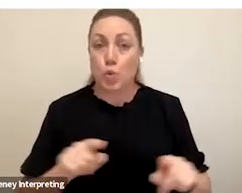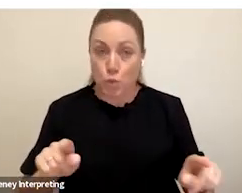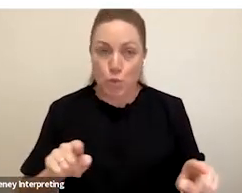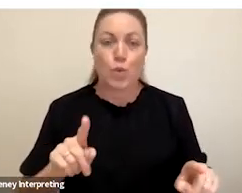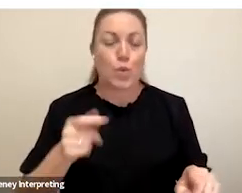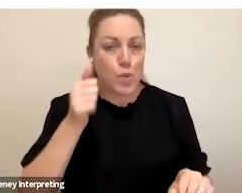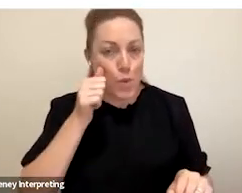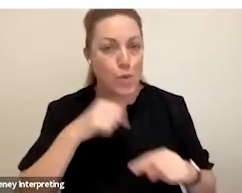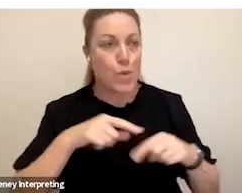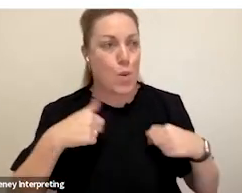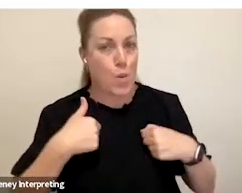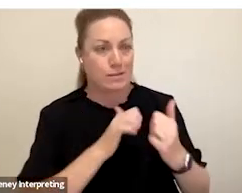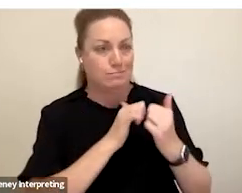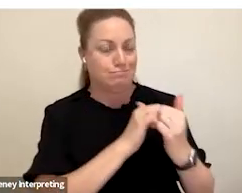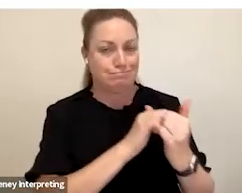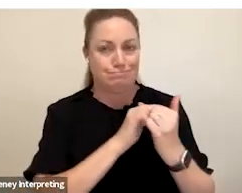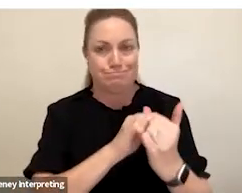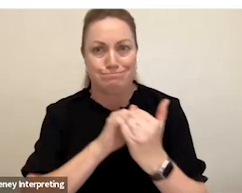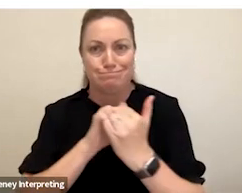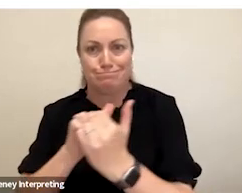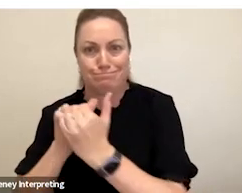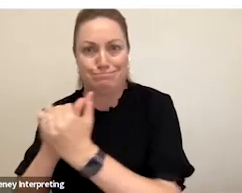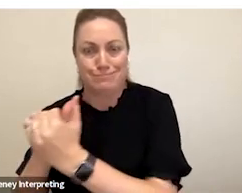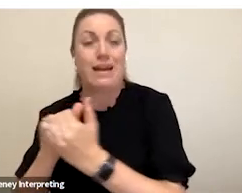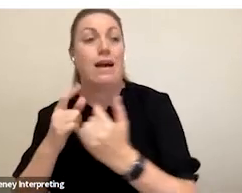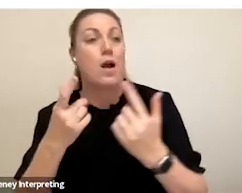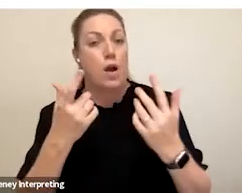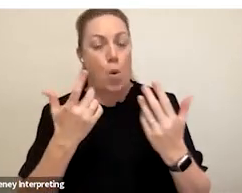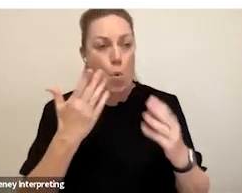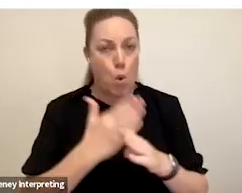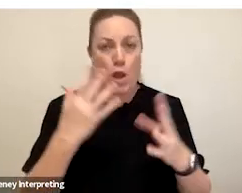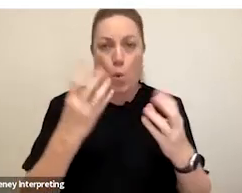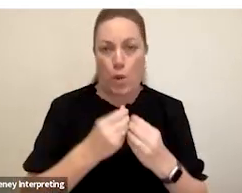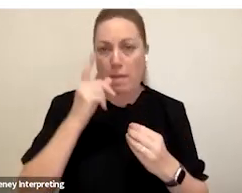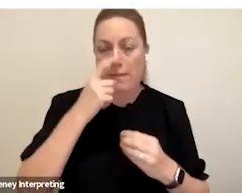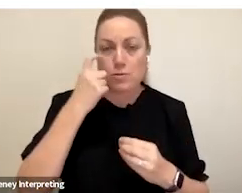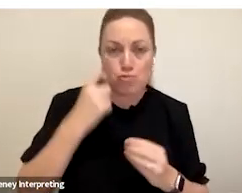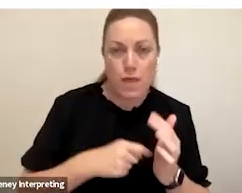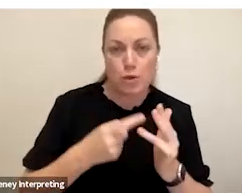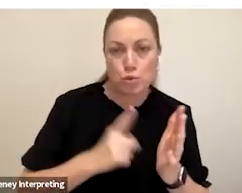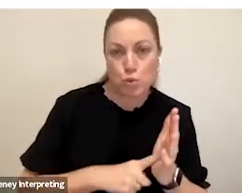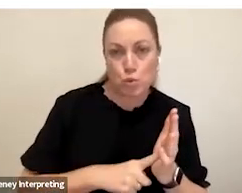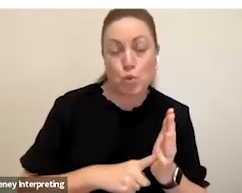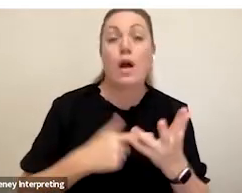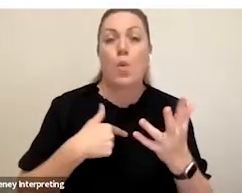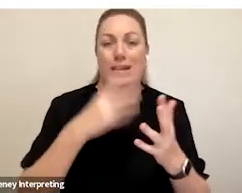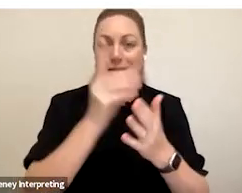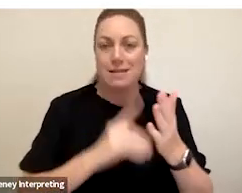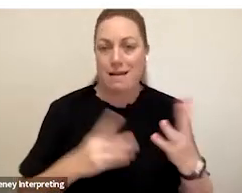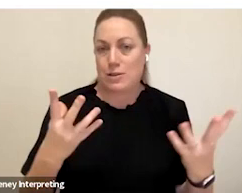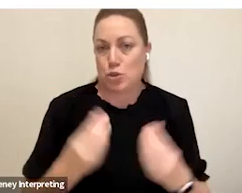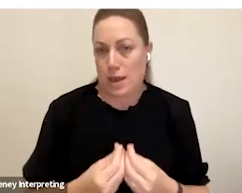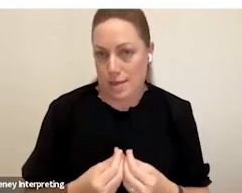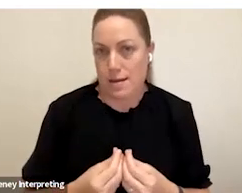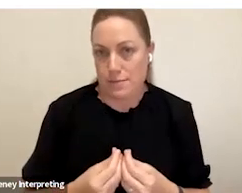in the field working in partnership with people who are giving these tools a go as we co-design them together. And we ask questions